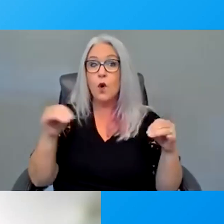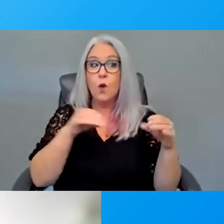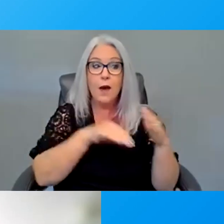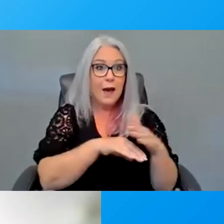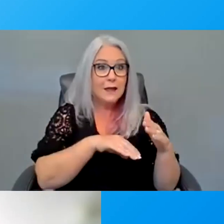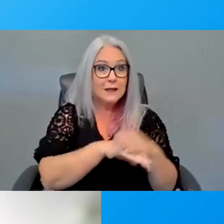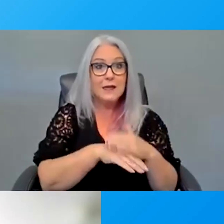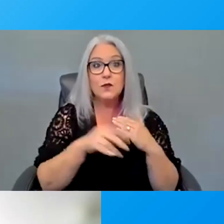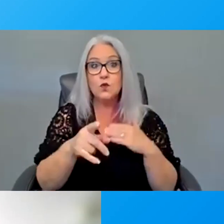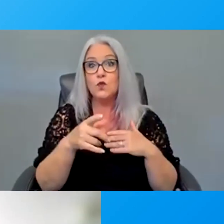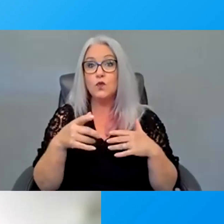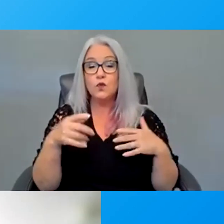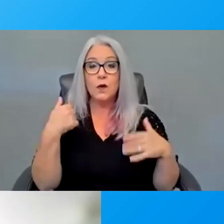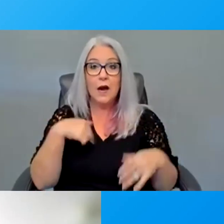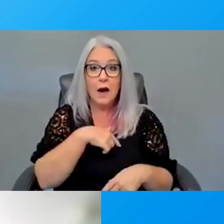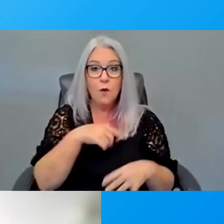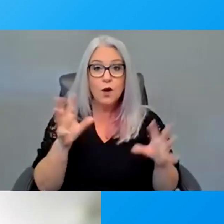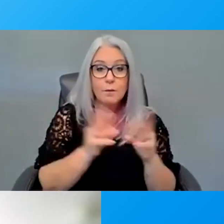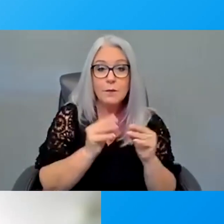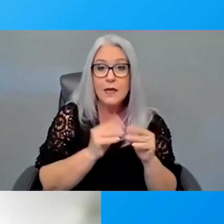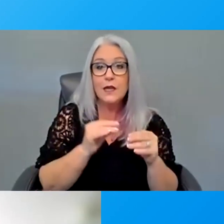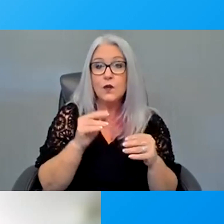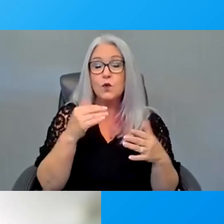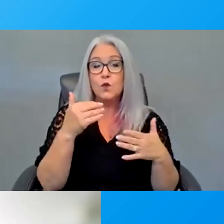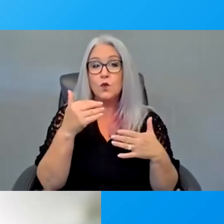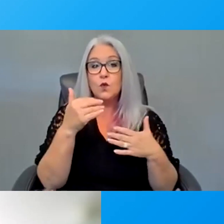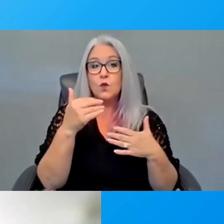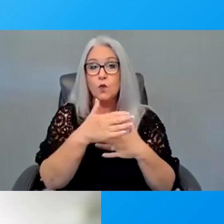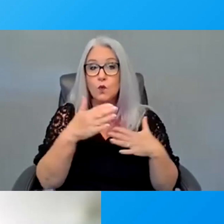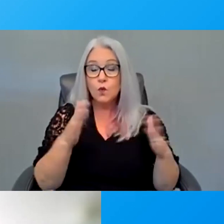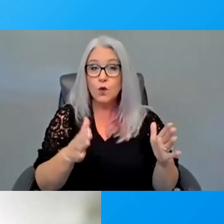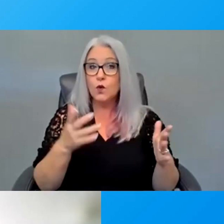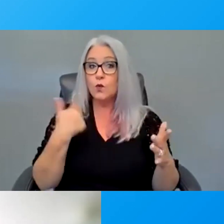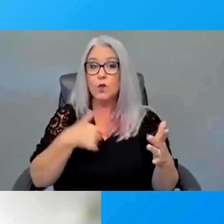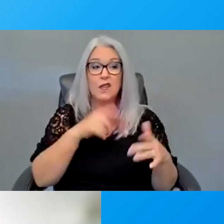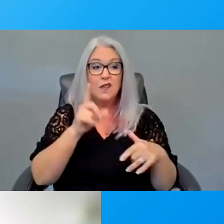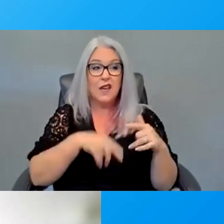steps. Can the condo association break the ADA rules?